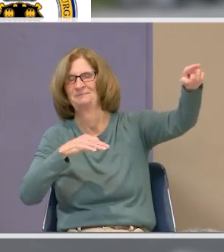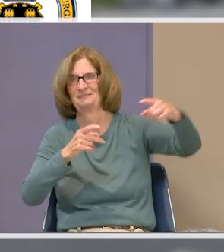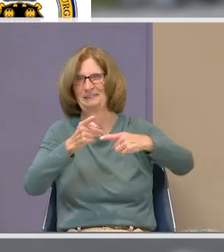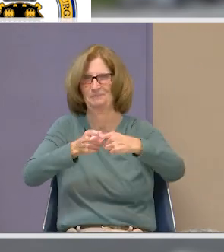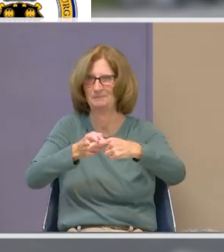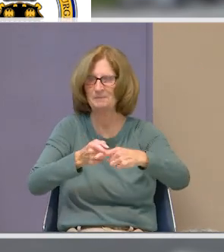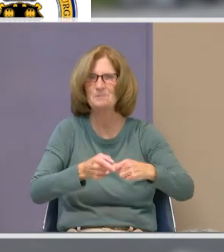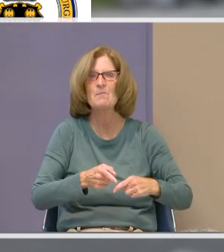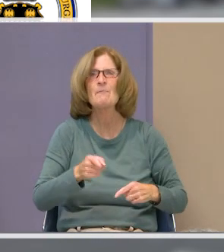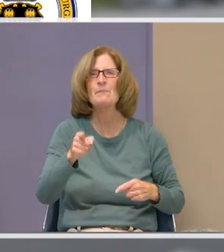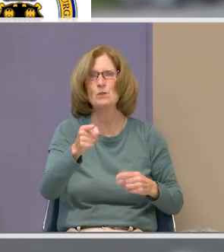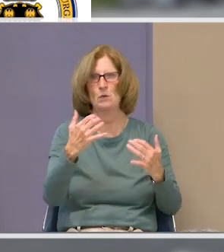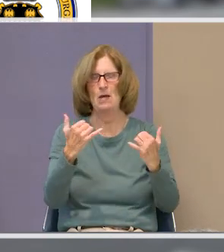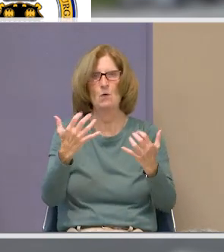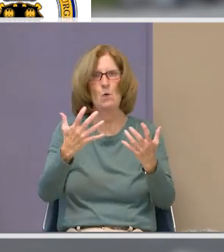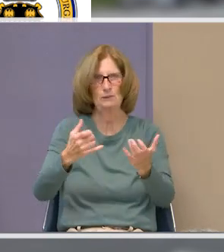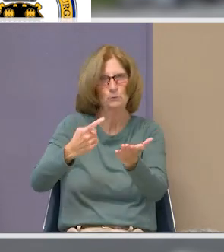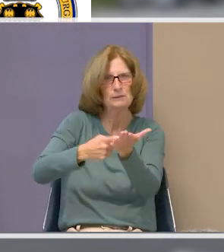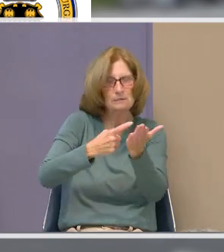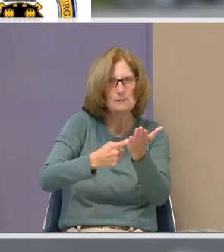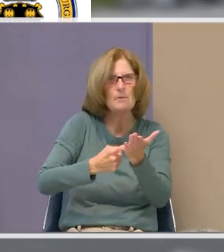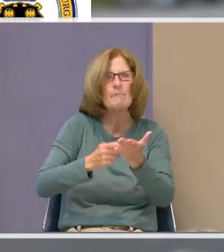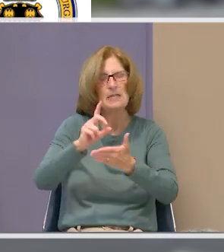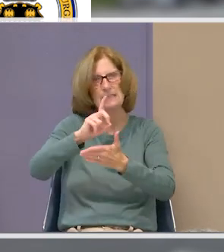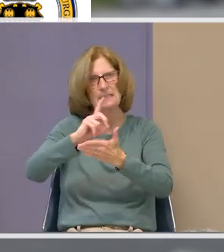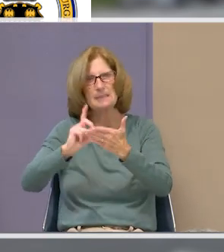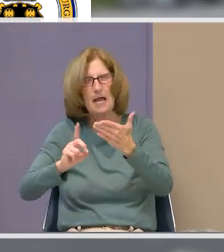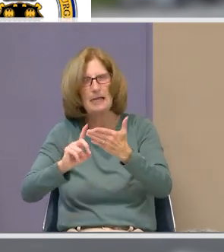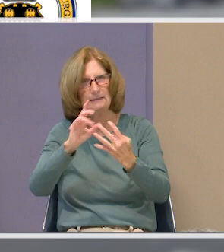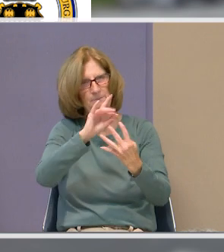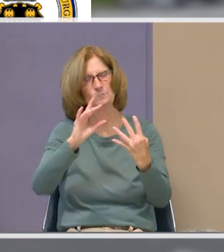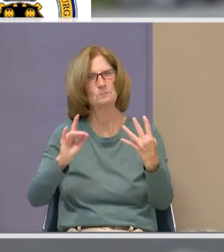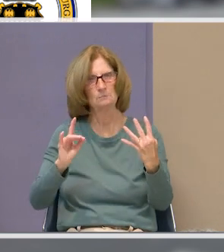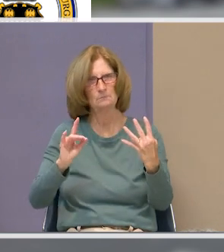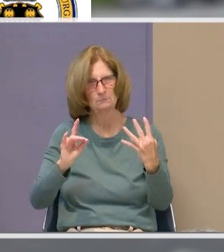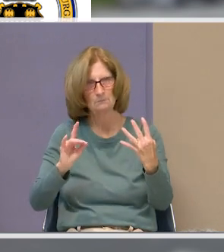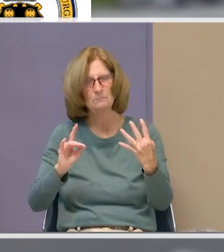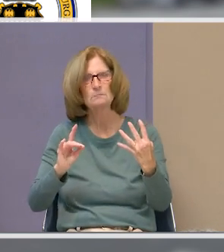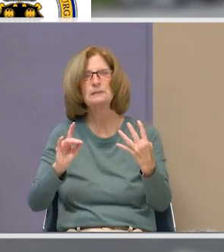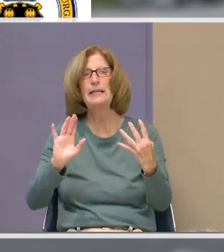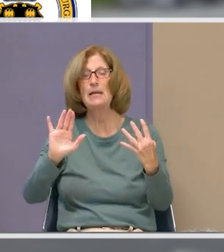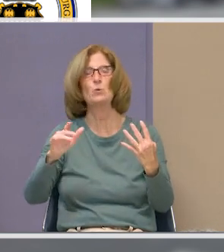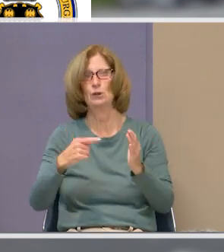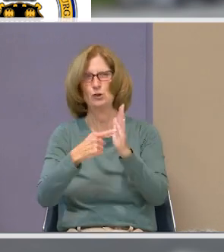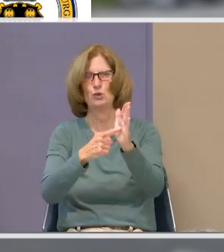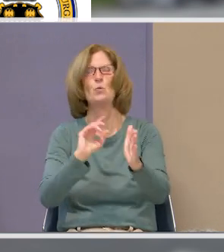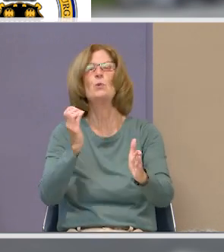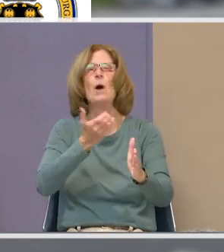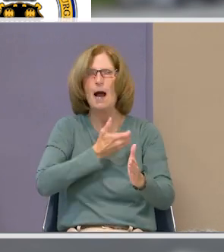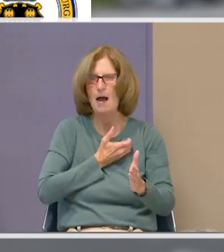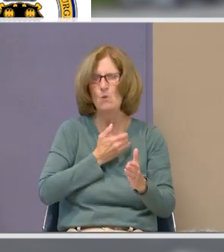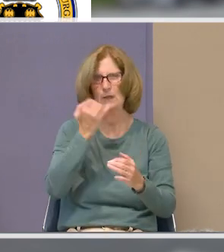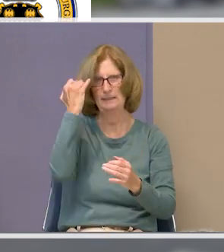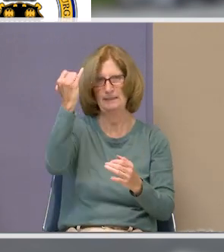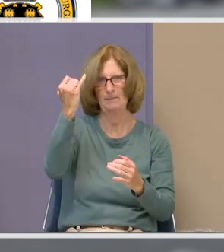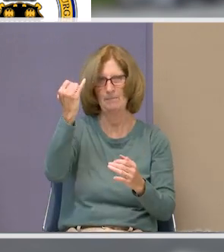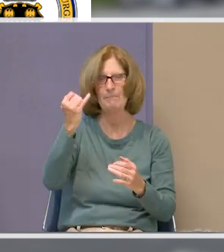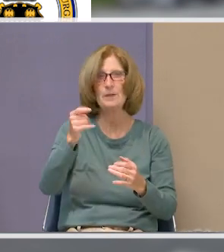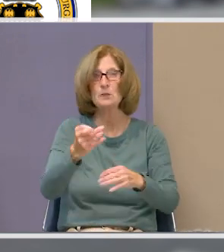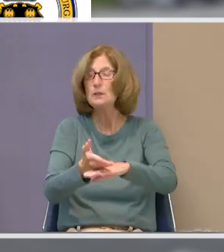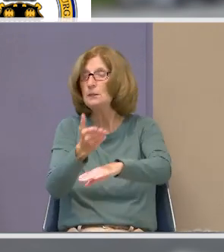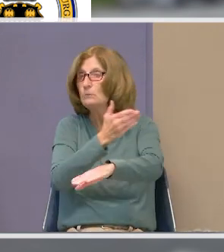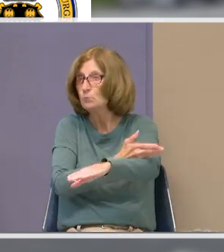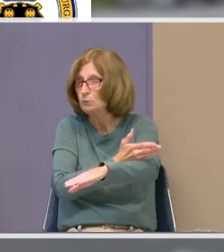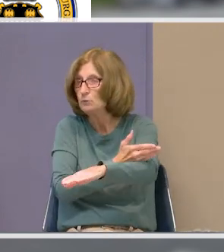now we will go ahead and talk about some design treatments and updates before we get into the proposed alternative. So we are going to improve the